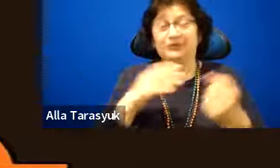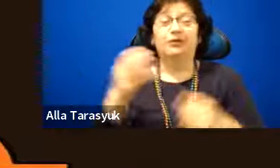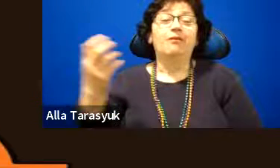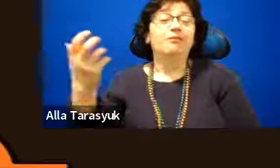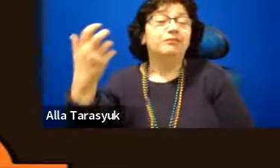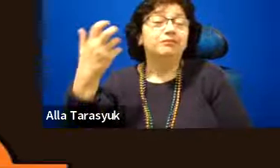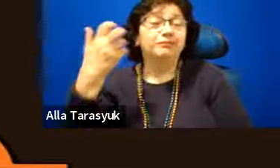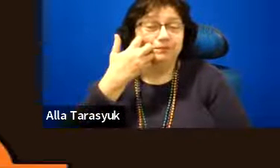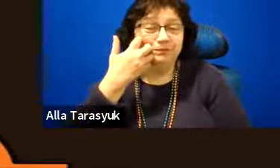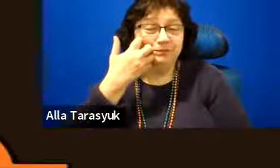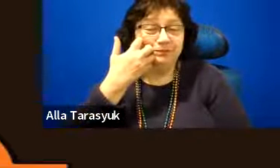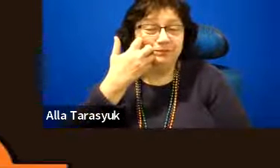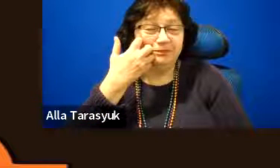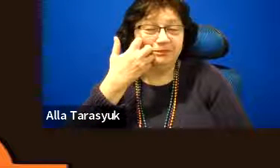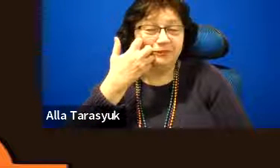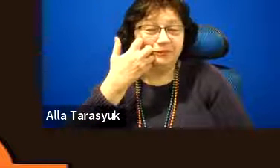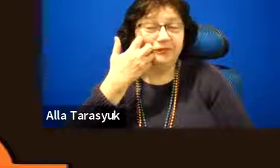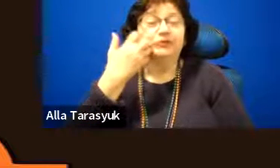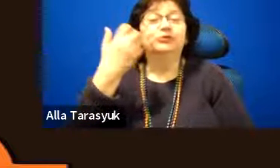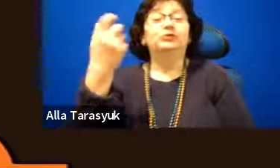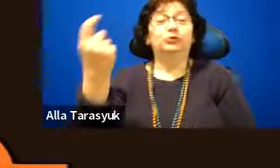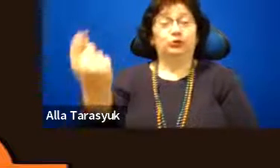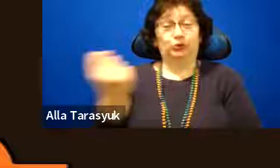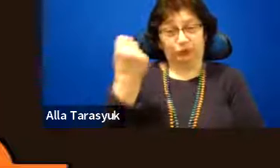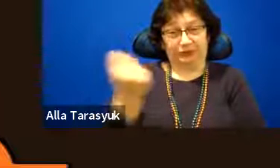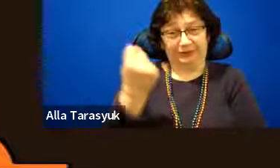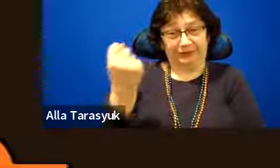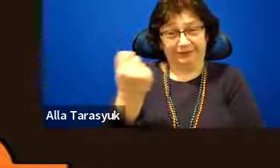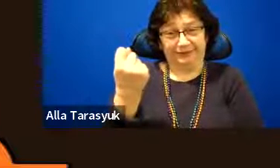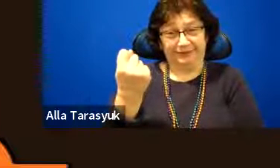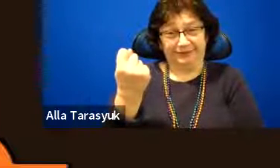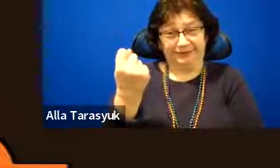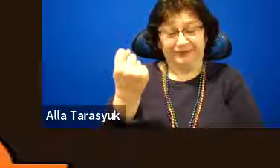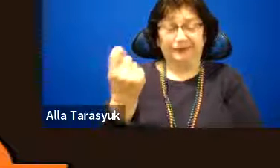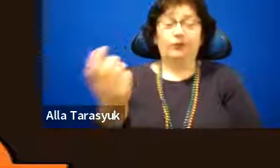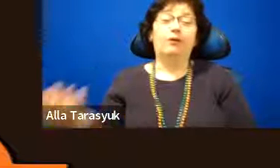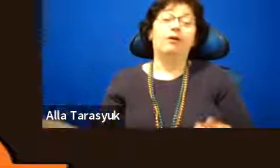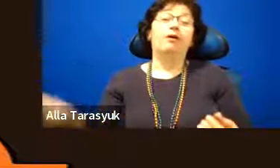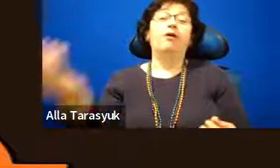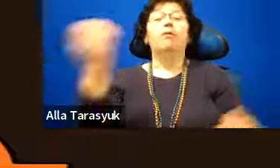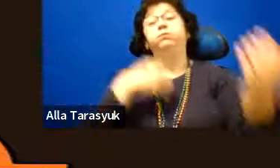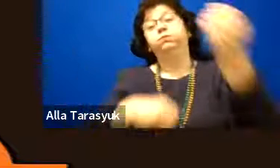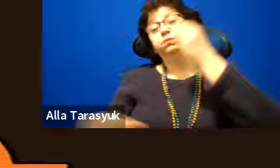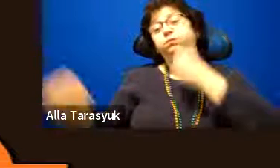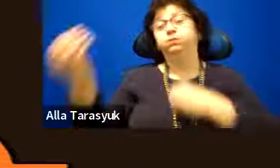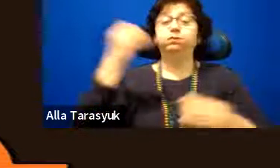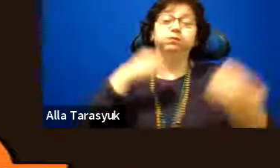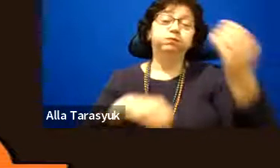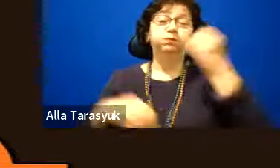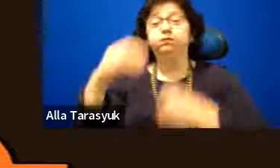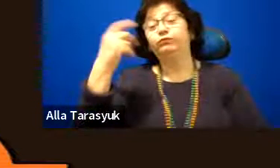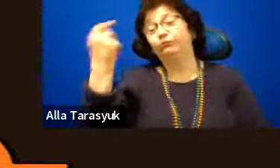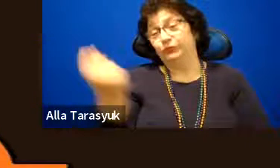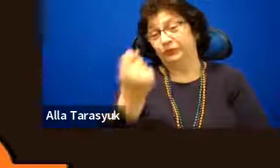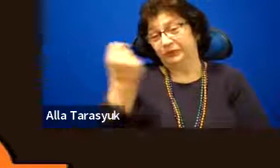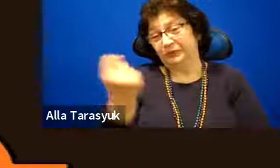Either way to sign it is fine. Either this way, fat, that's the sign for fat, and that's the sign for Tuesday. Or like